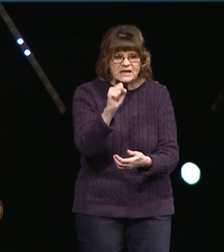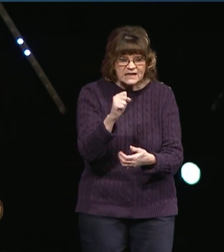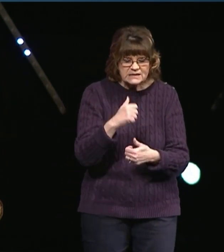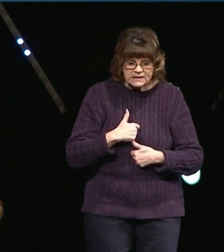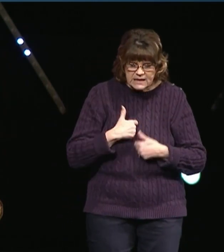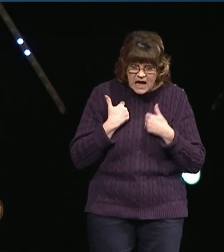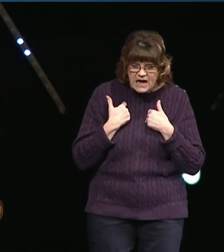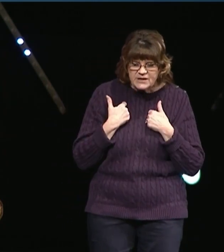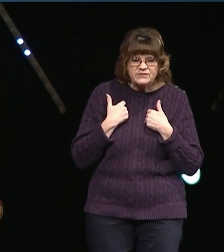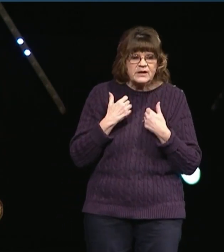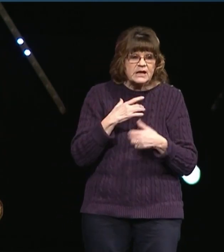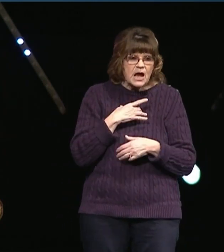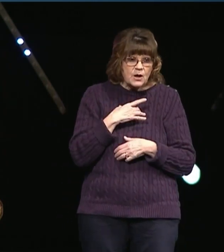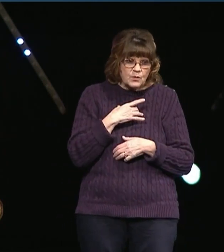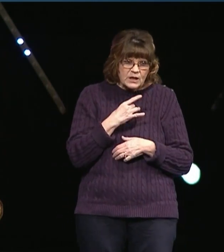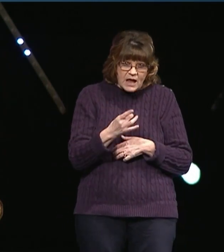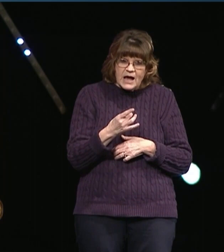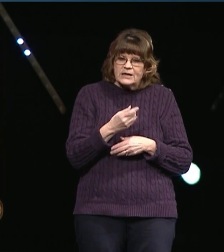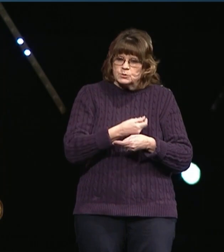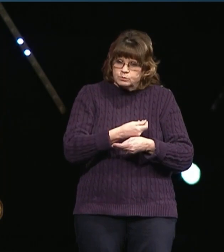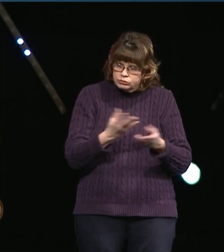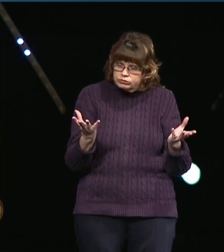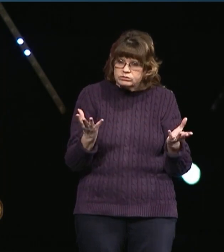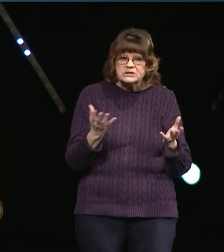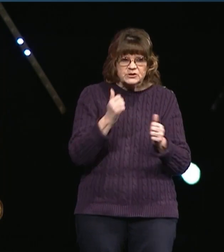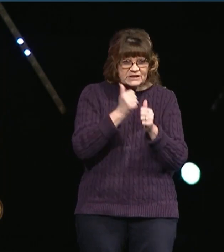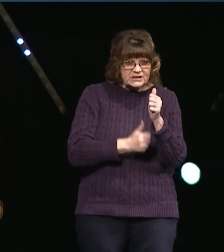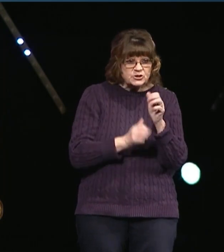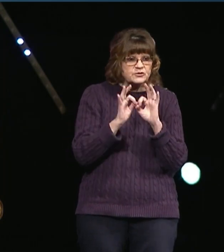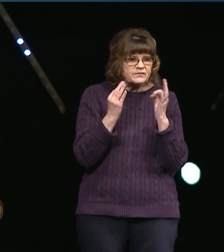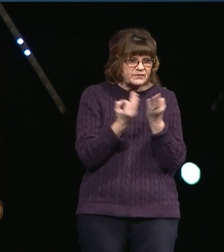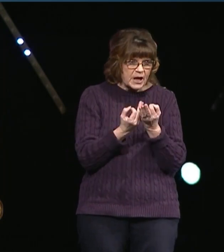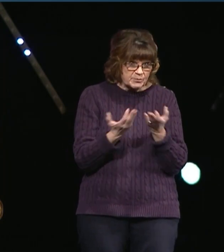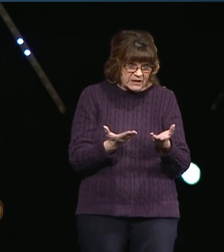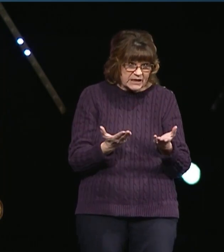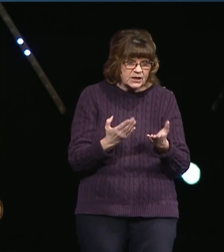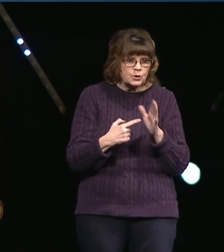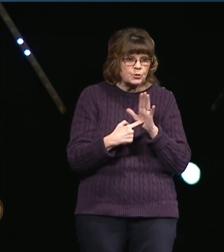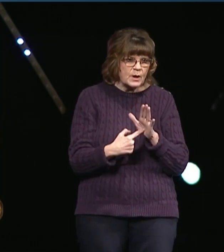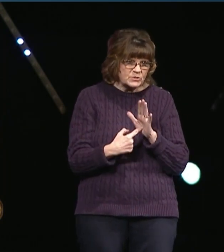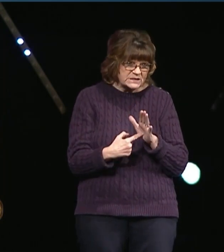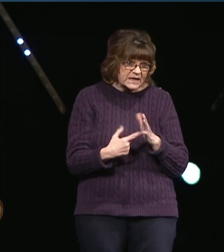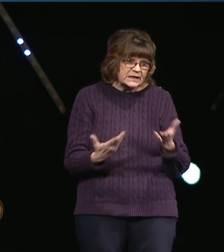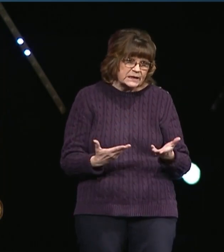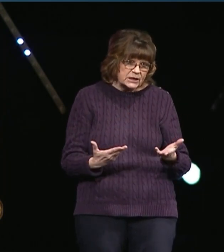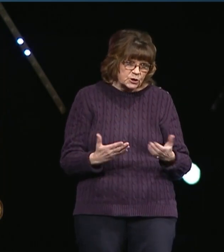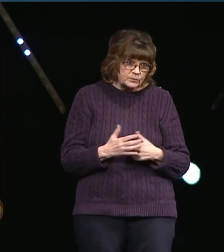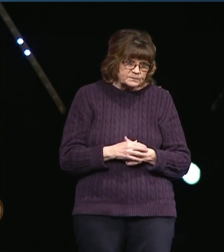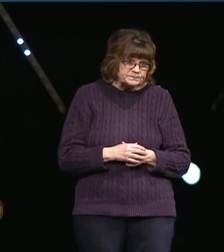love to put that into the hands of each family who's represented here today.